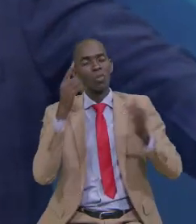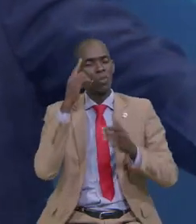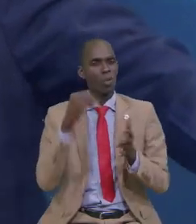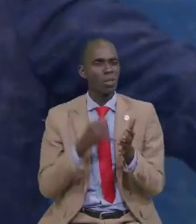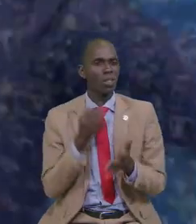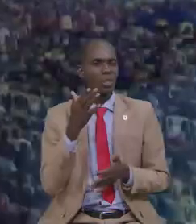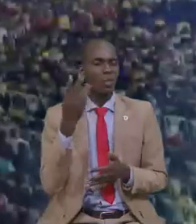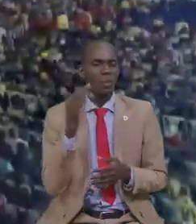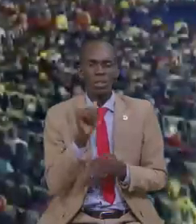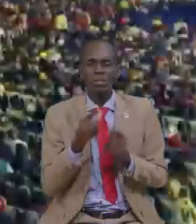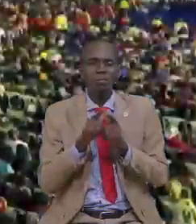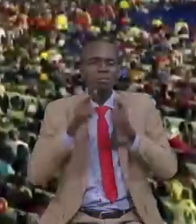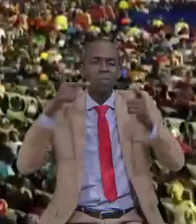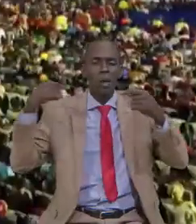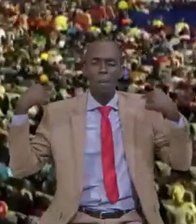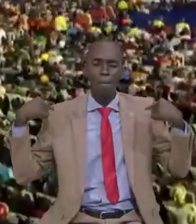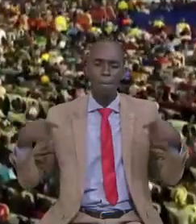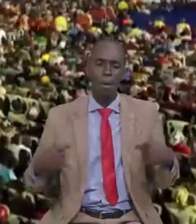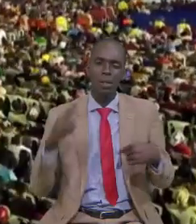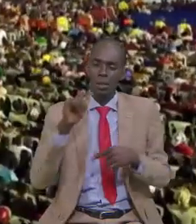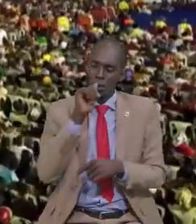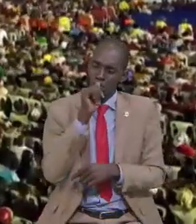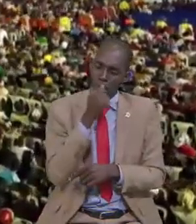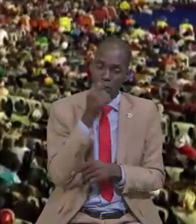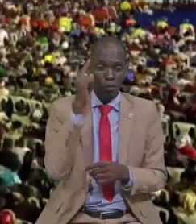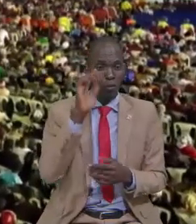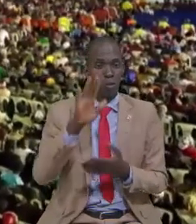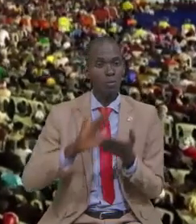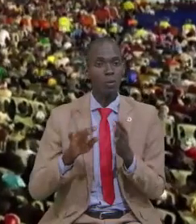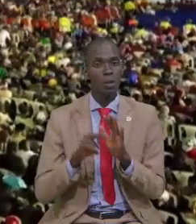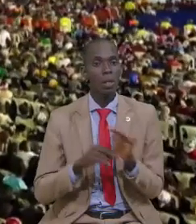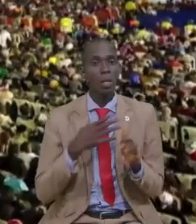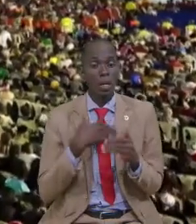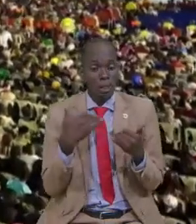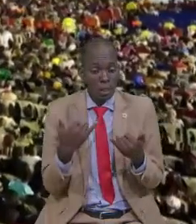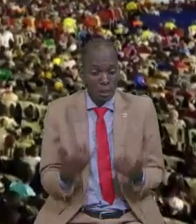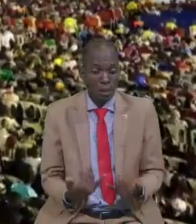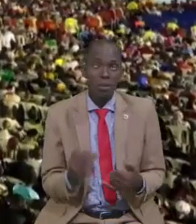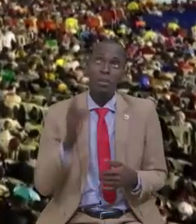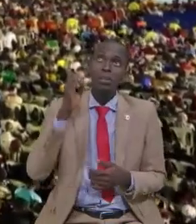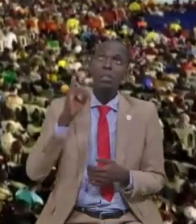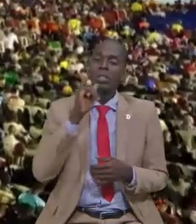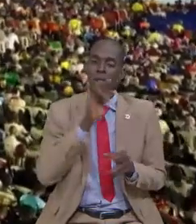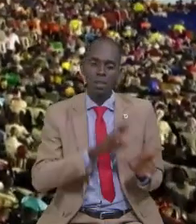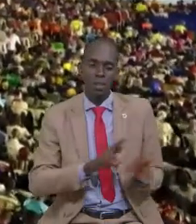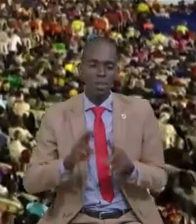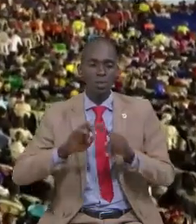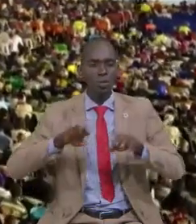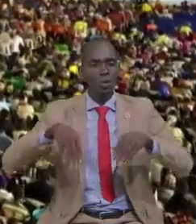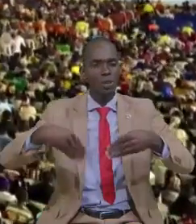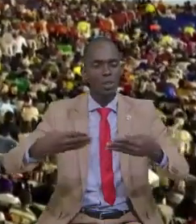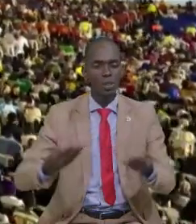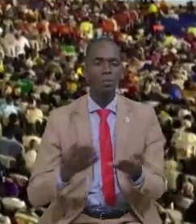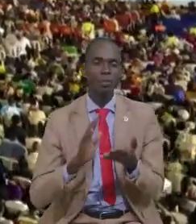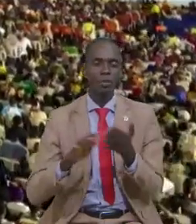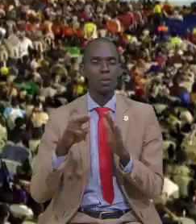pain he bore for your forgiveness. And now he's ready to give forgiveness of